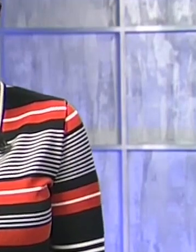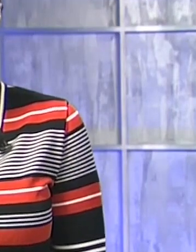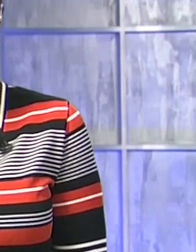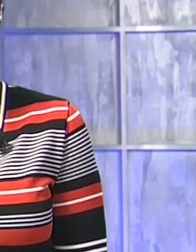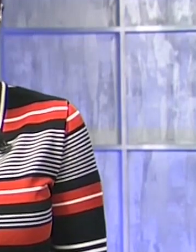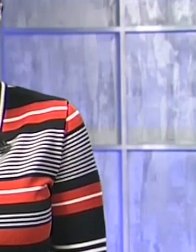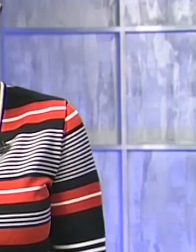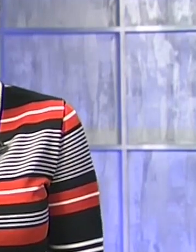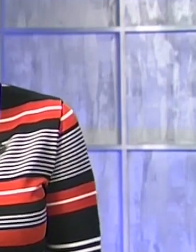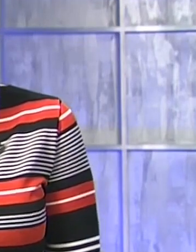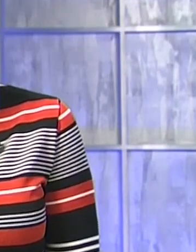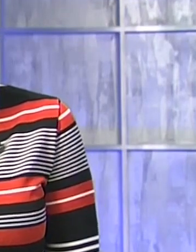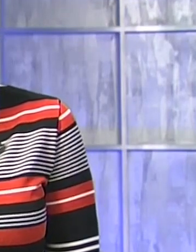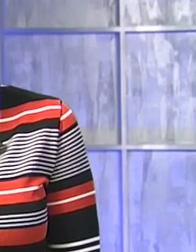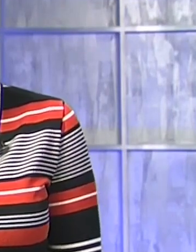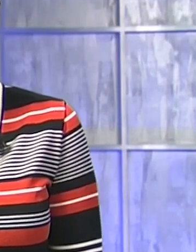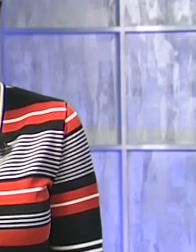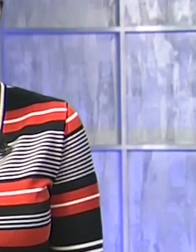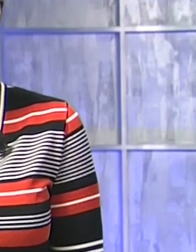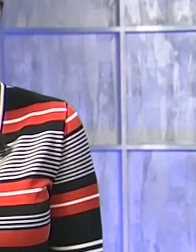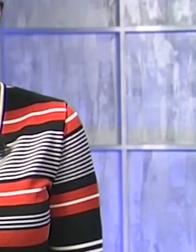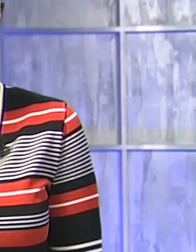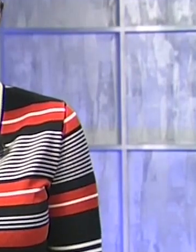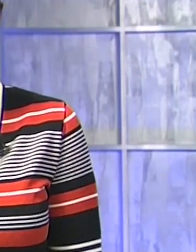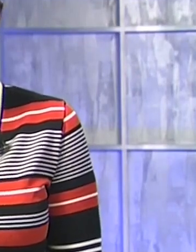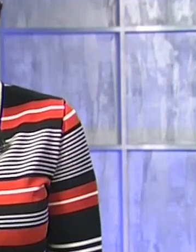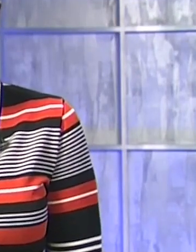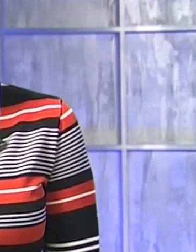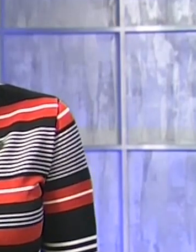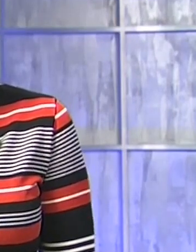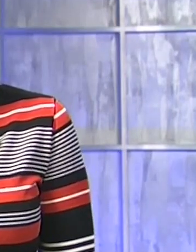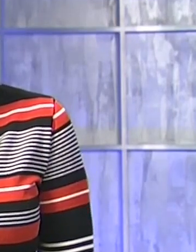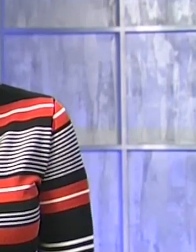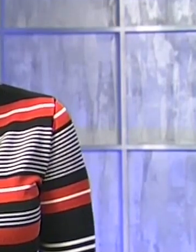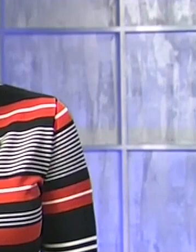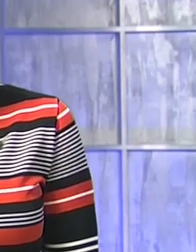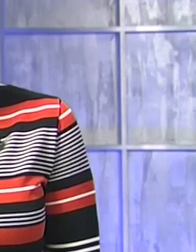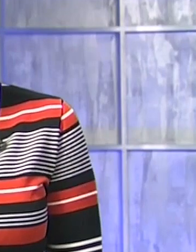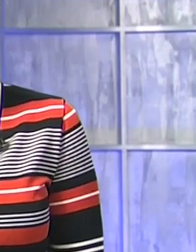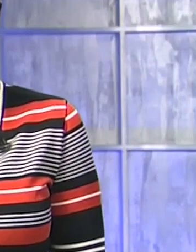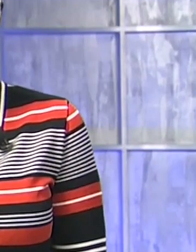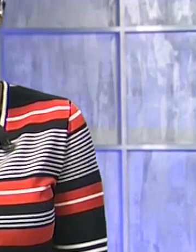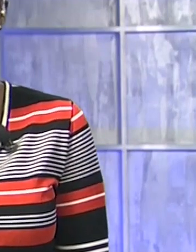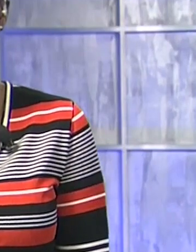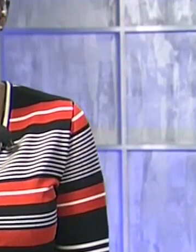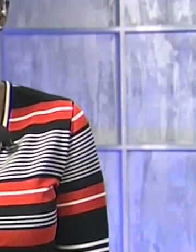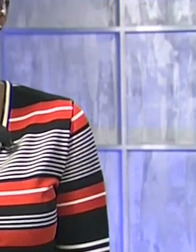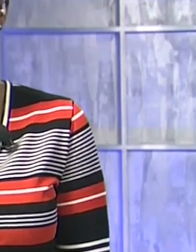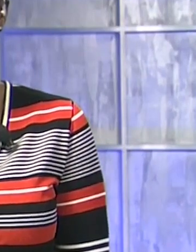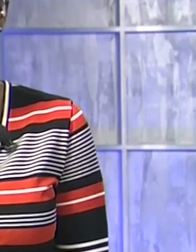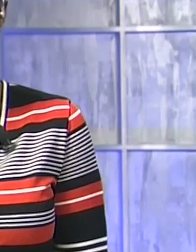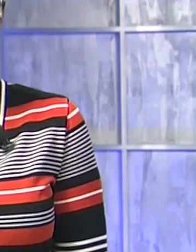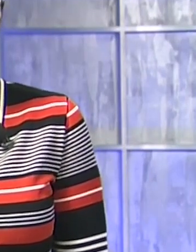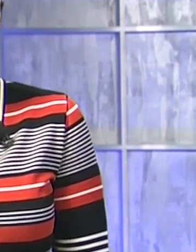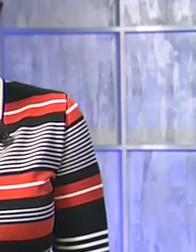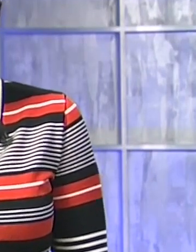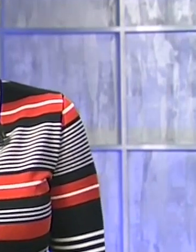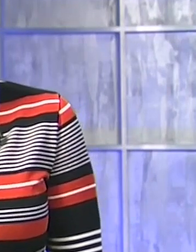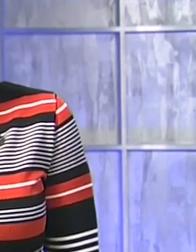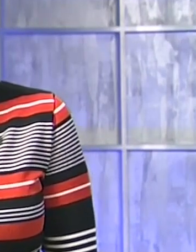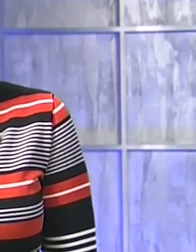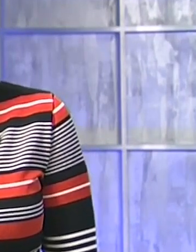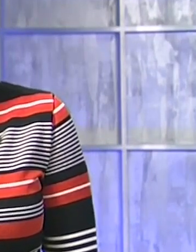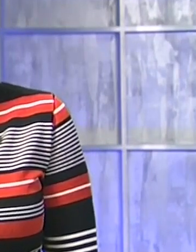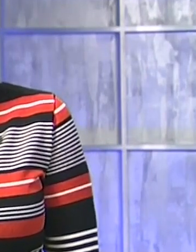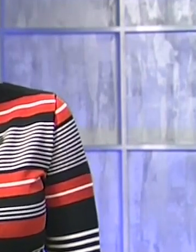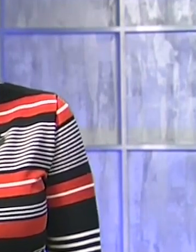holding talks with trade unions to improve garbage collection. The opposition wants debate on a bill delayed. And